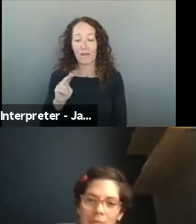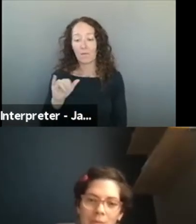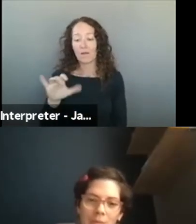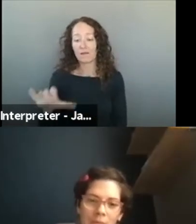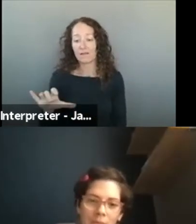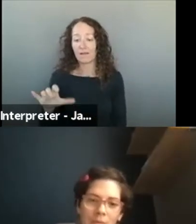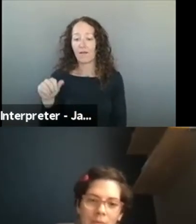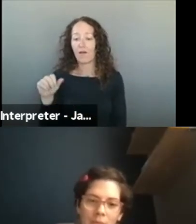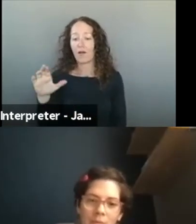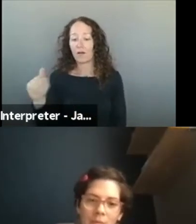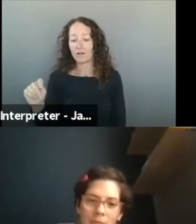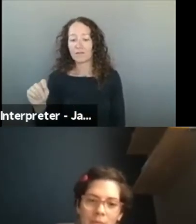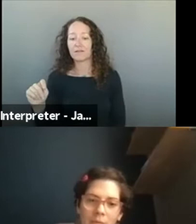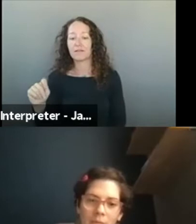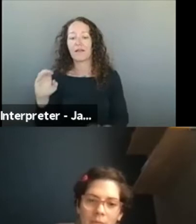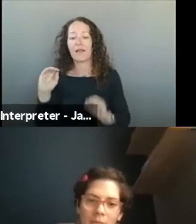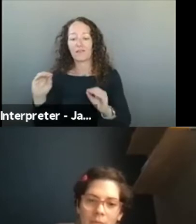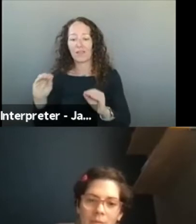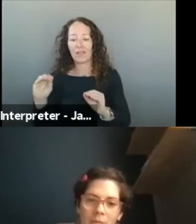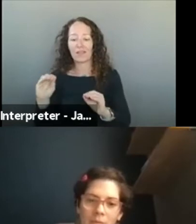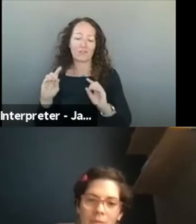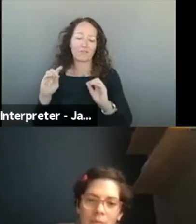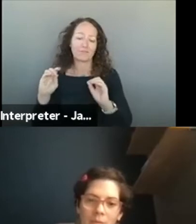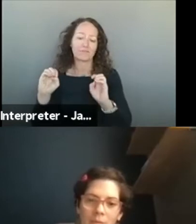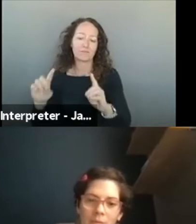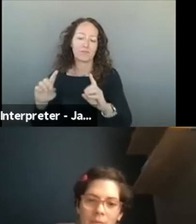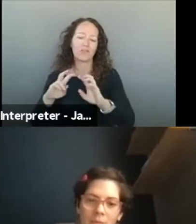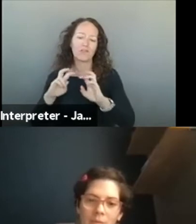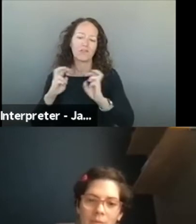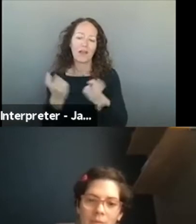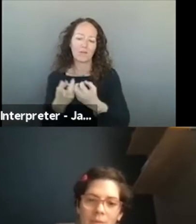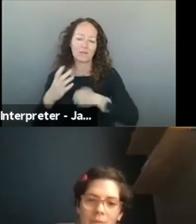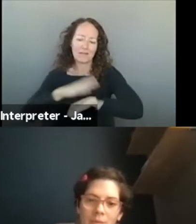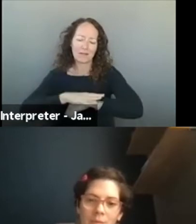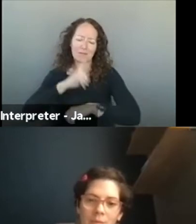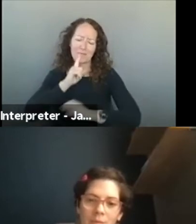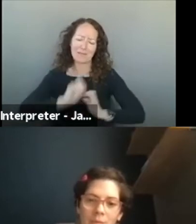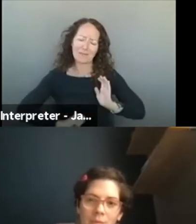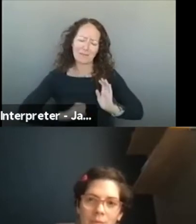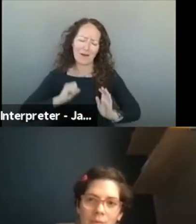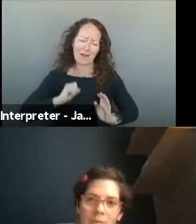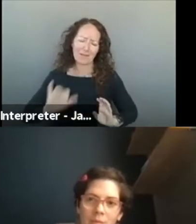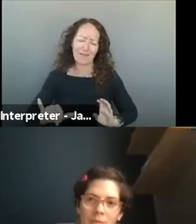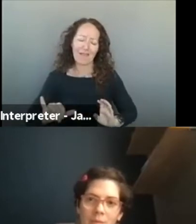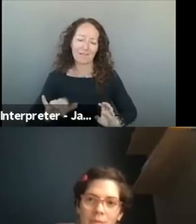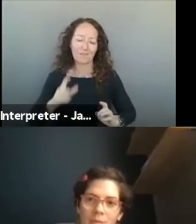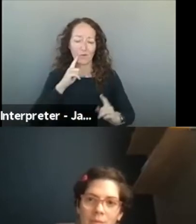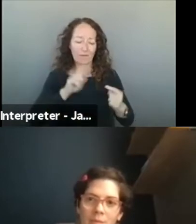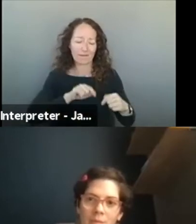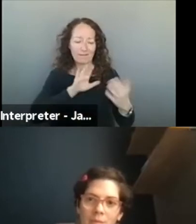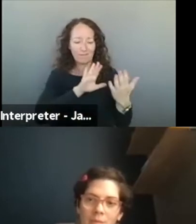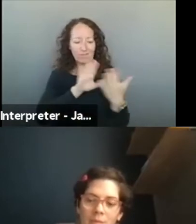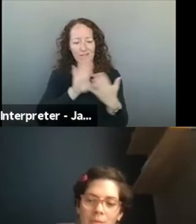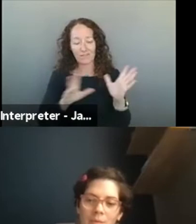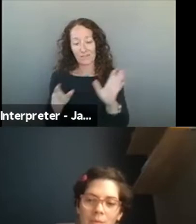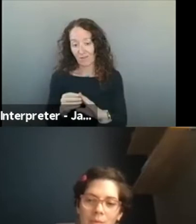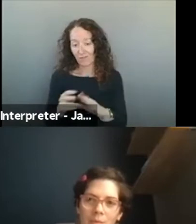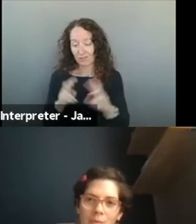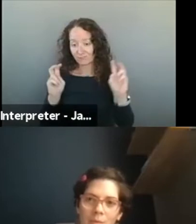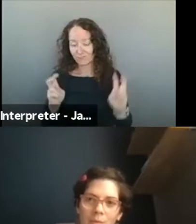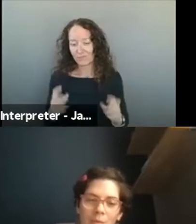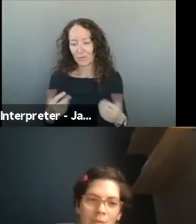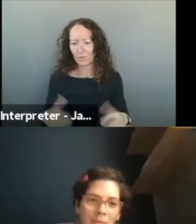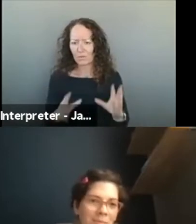Education Roundtable. And I can't just say how proud I am of the Roundtable for this face-to-face conference. The sessions have